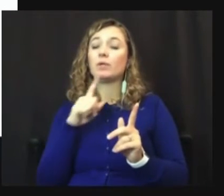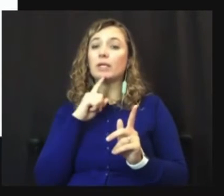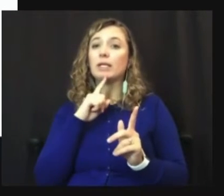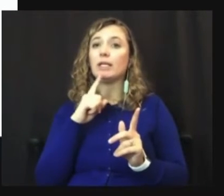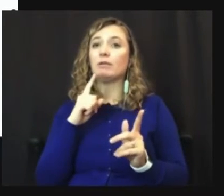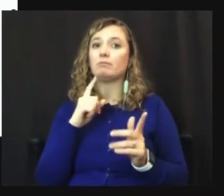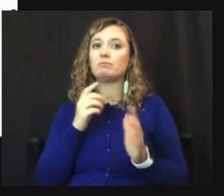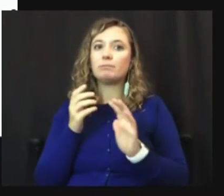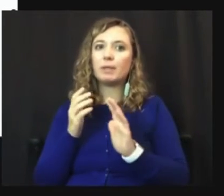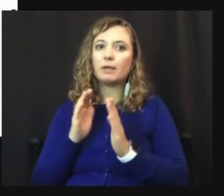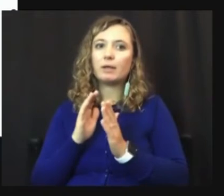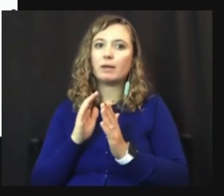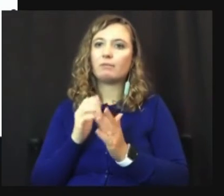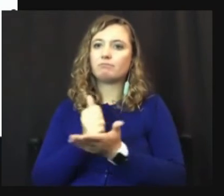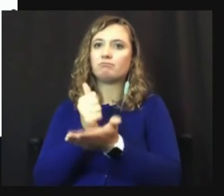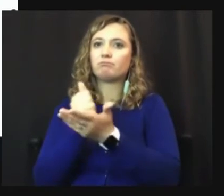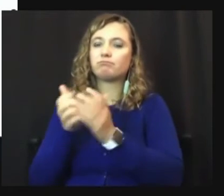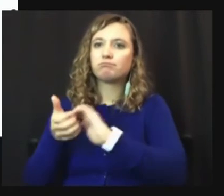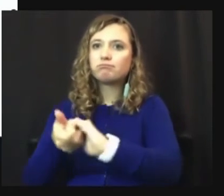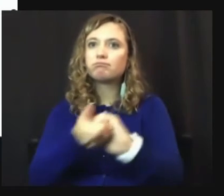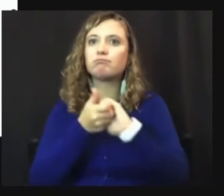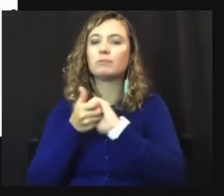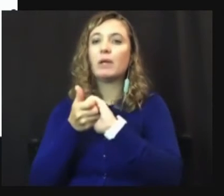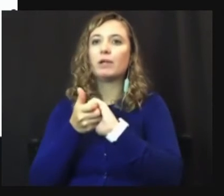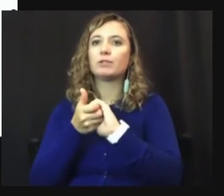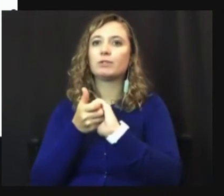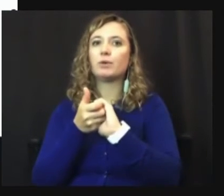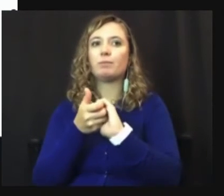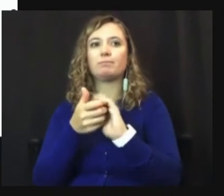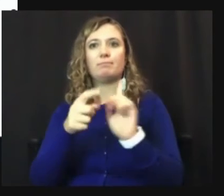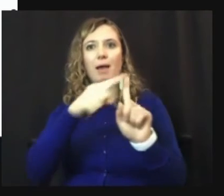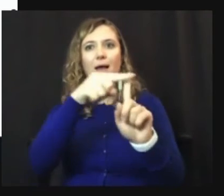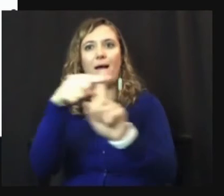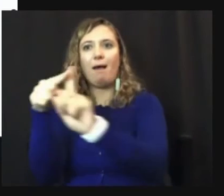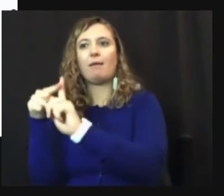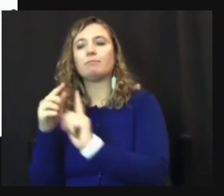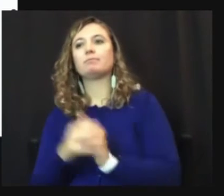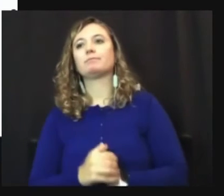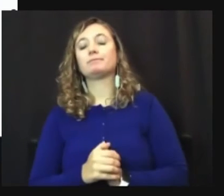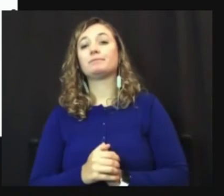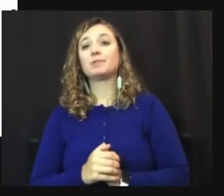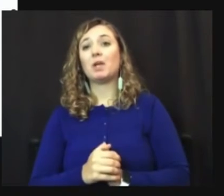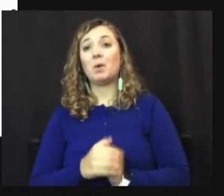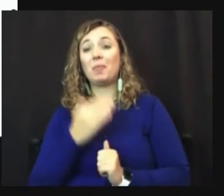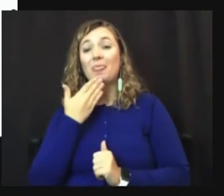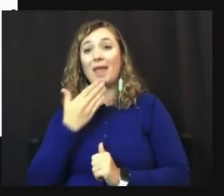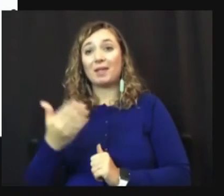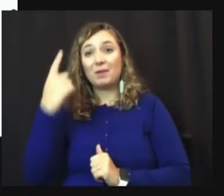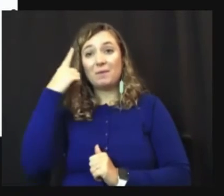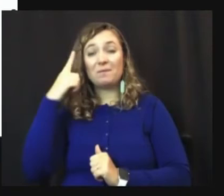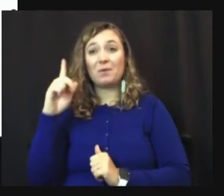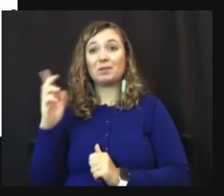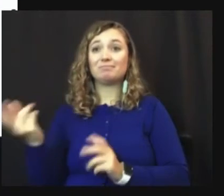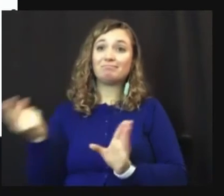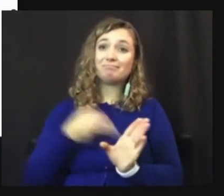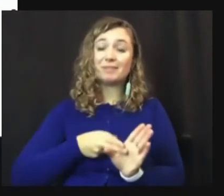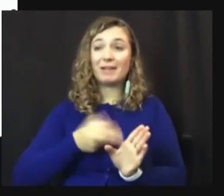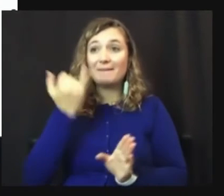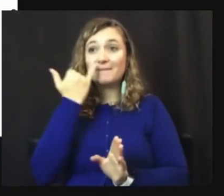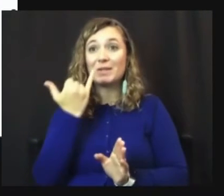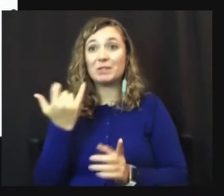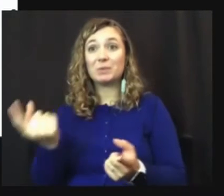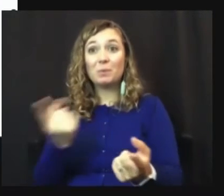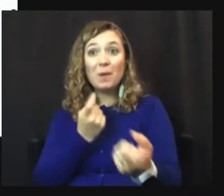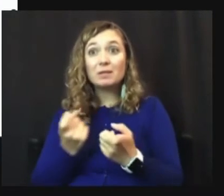So thank you for being with me here today. And if there are any questions or thoughts or